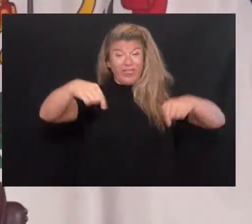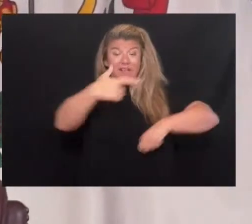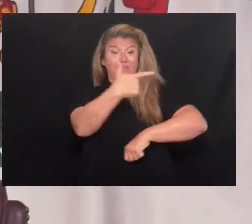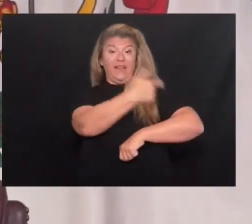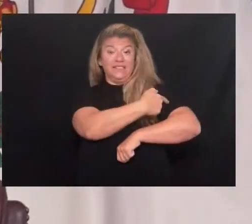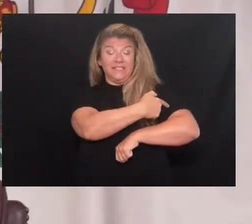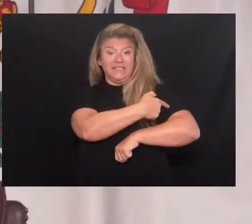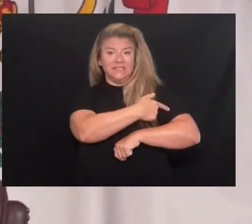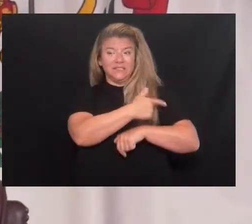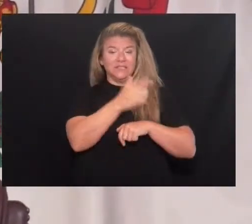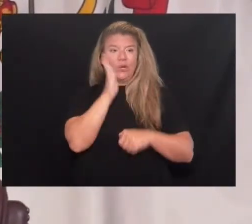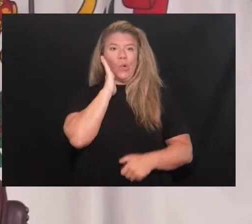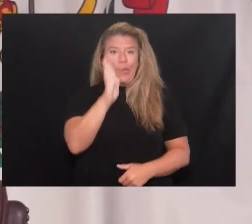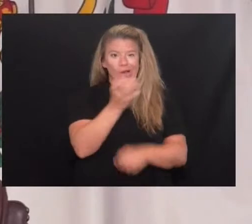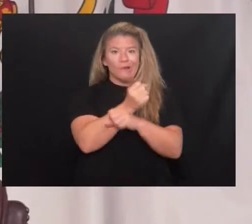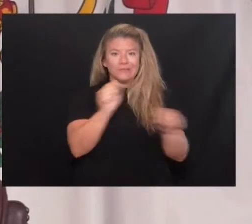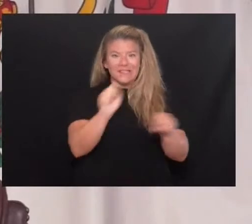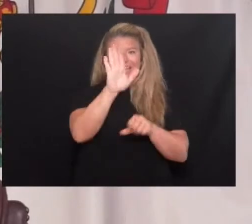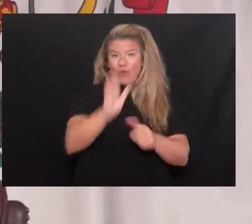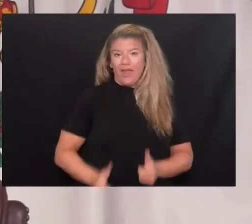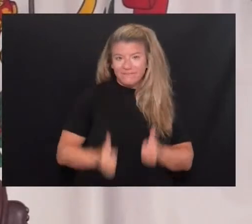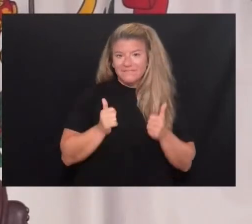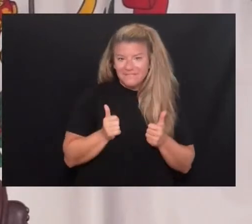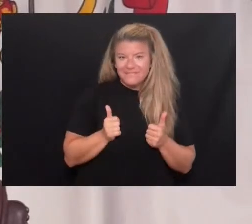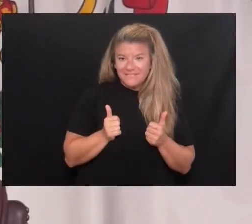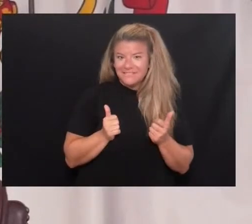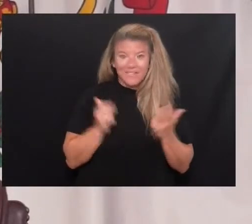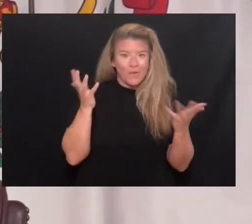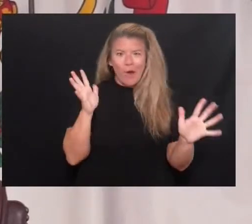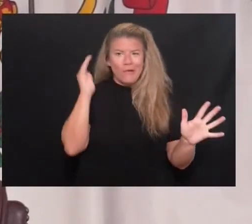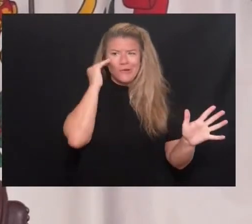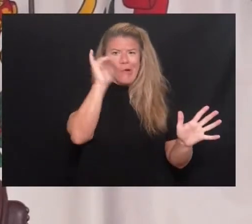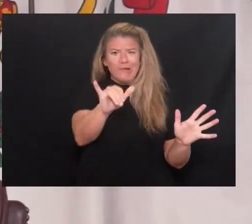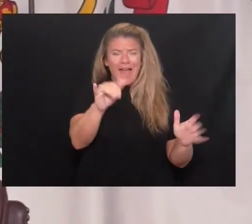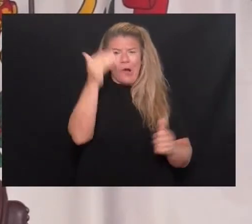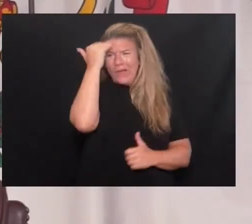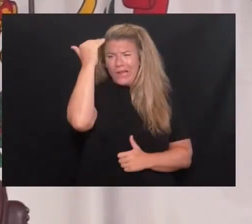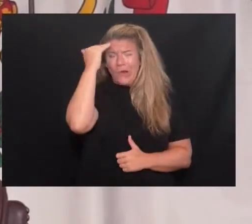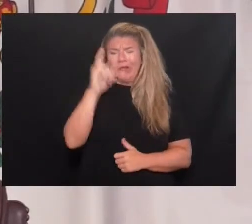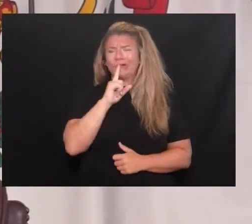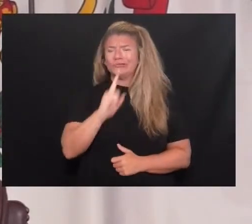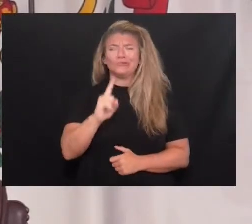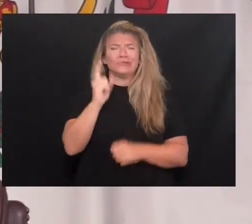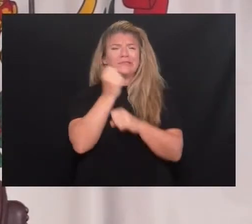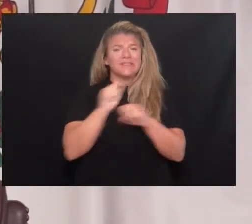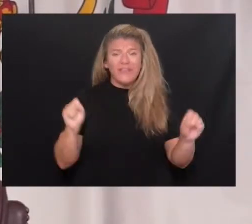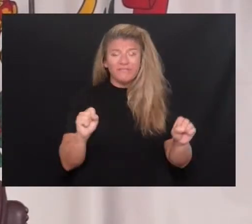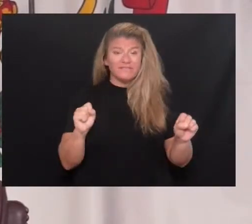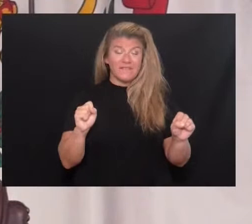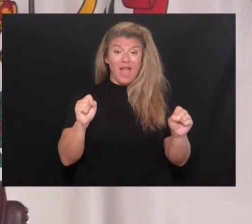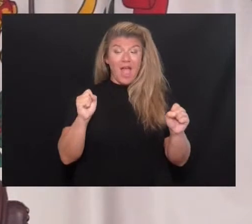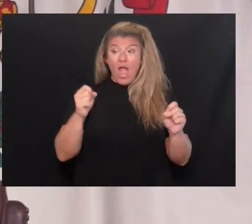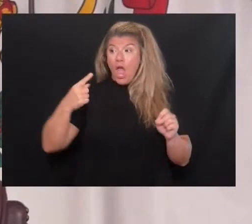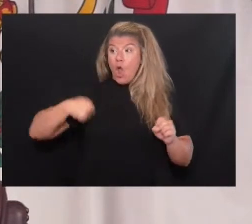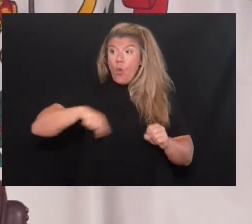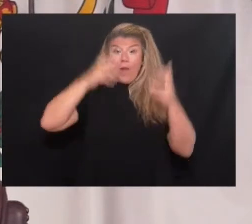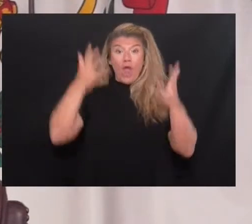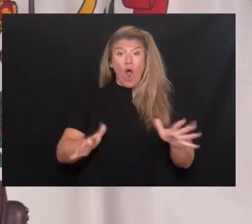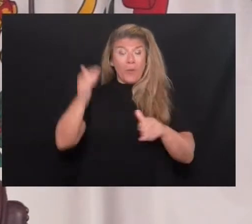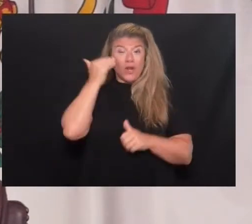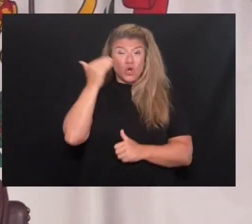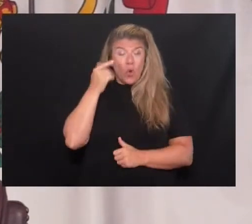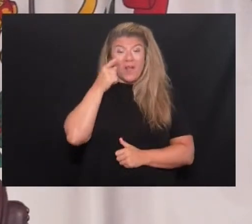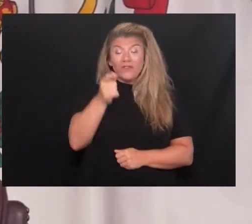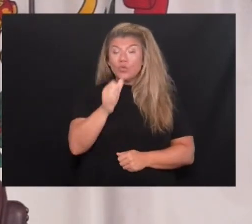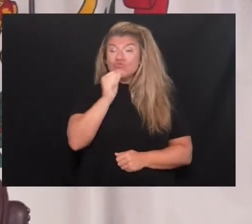will save your life. We all know that they're incredibly safe. We all know that if you don't have